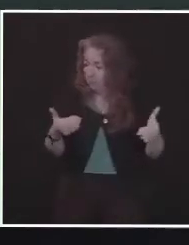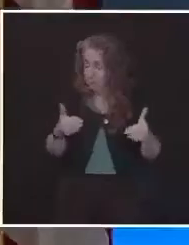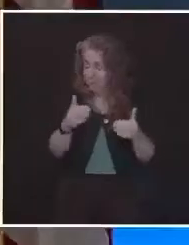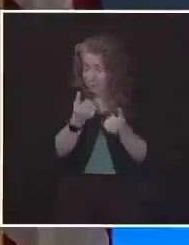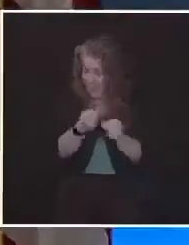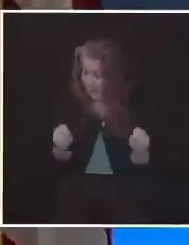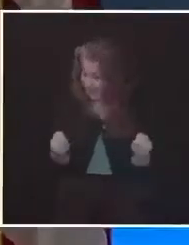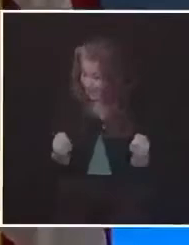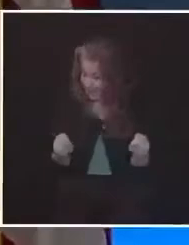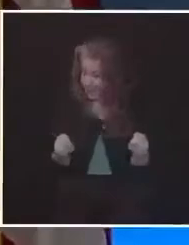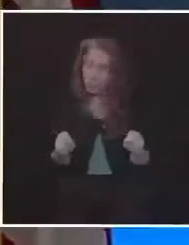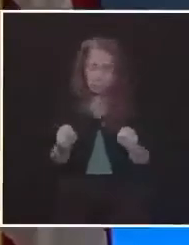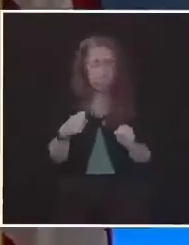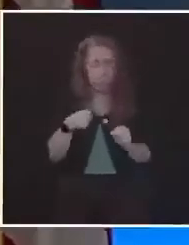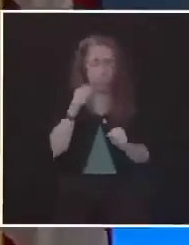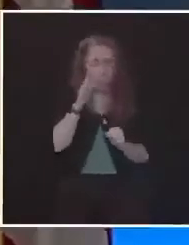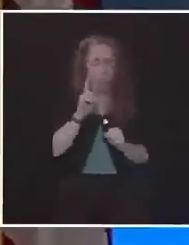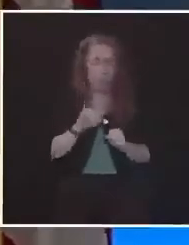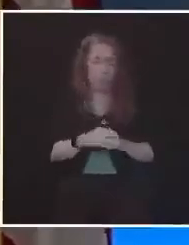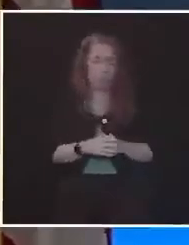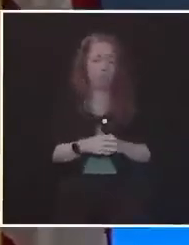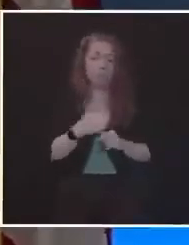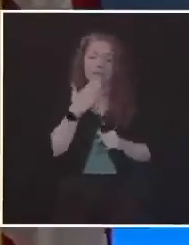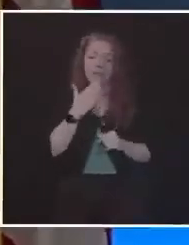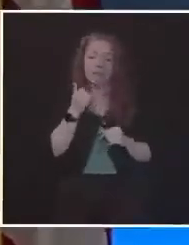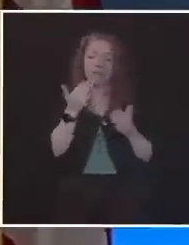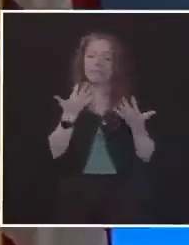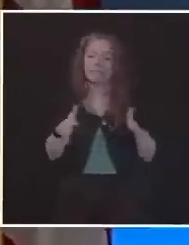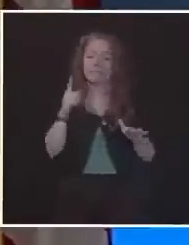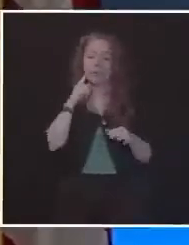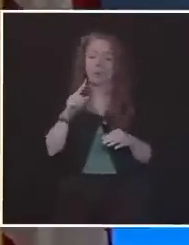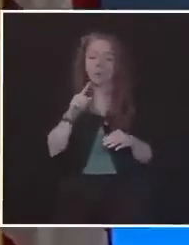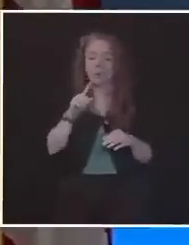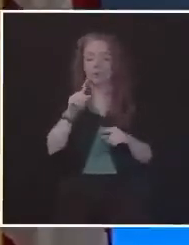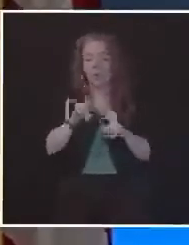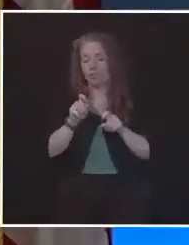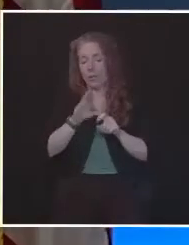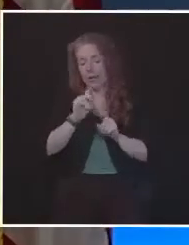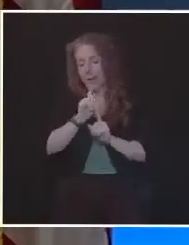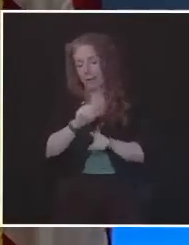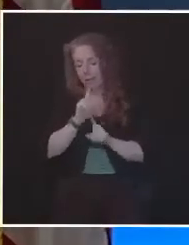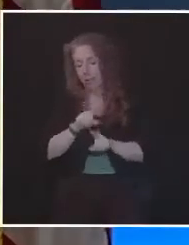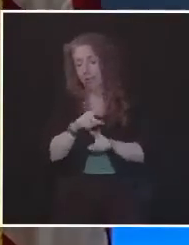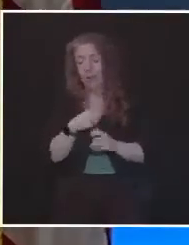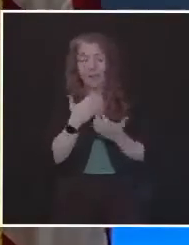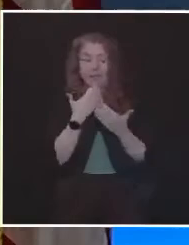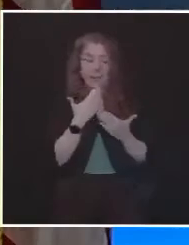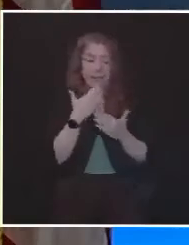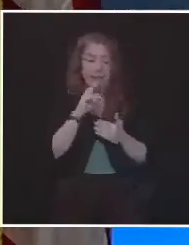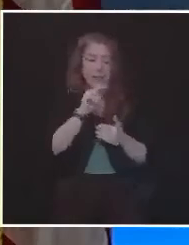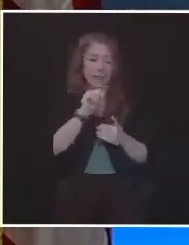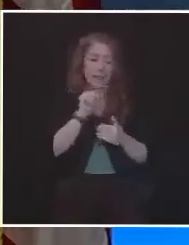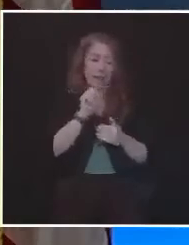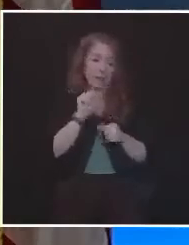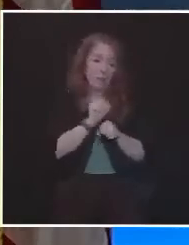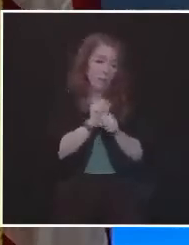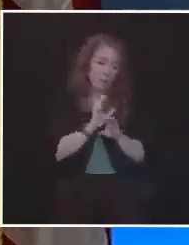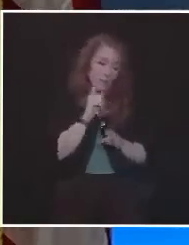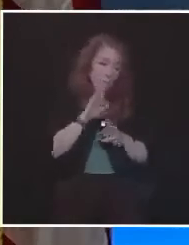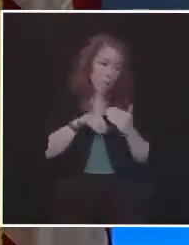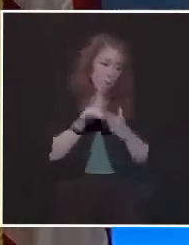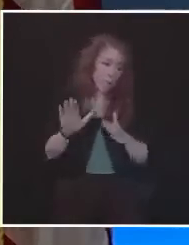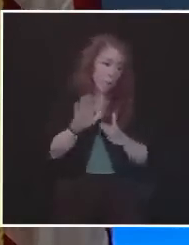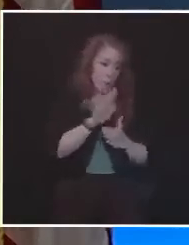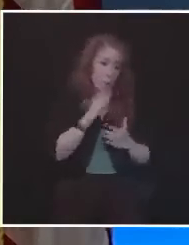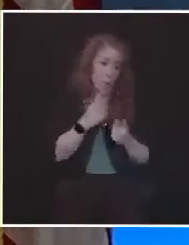Thank you. And that will conclude our question and answer session. I'd like to thank the NASA workforce for all of your questions. Just know that there's